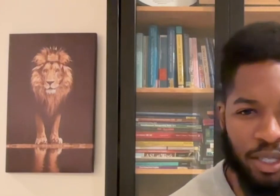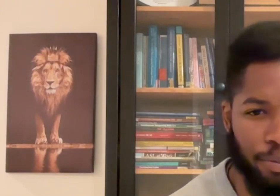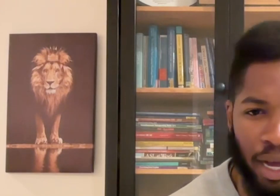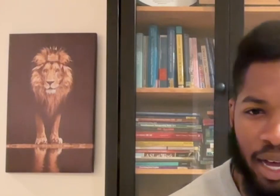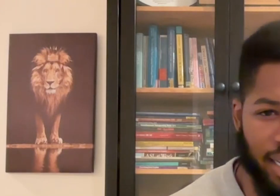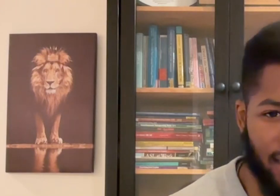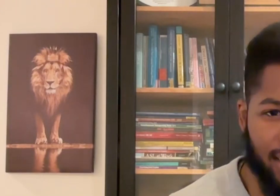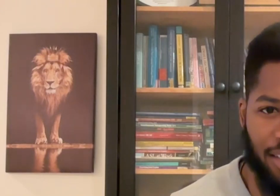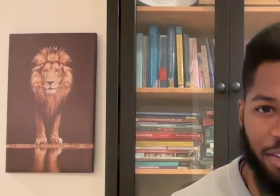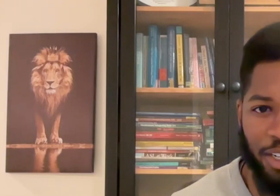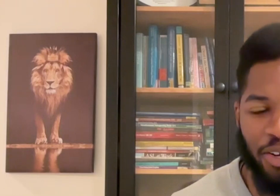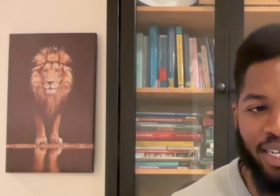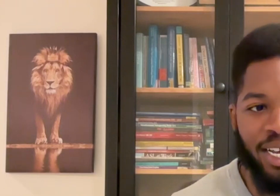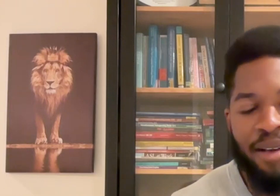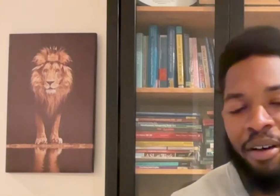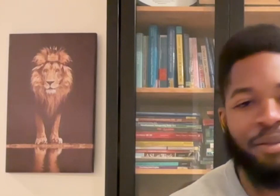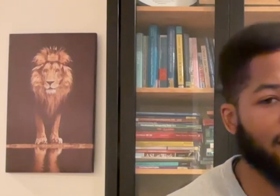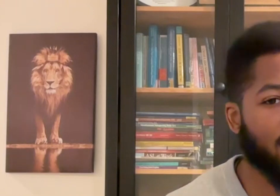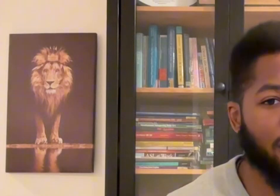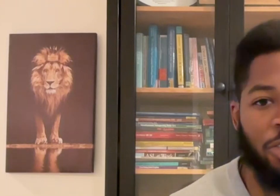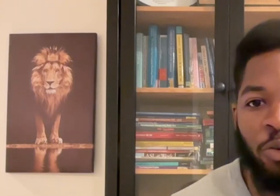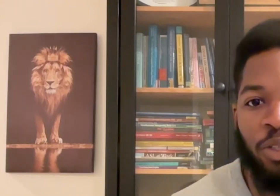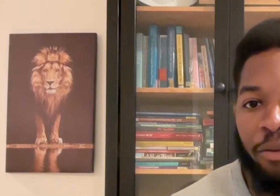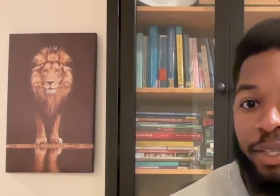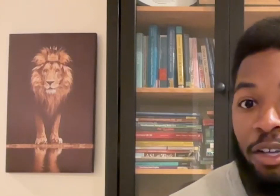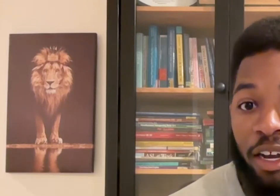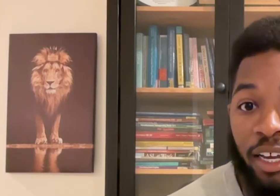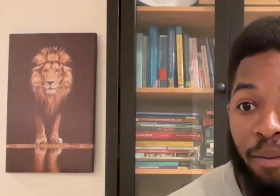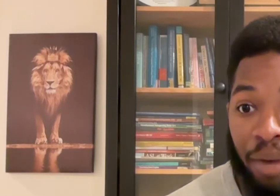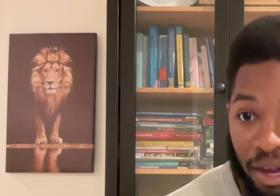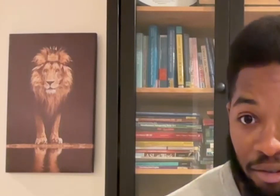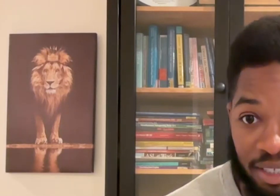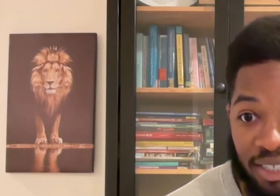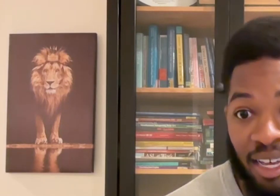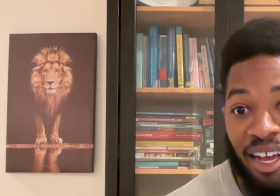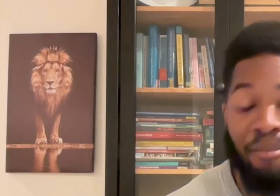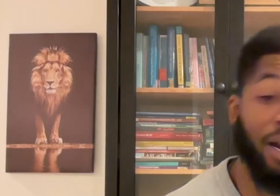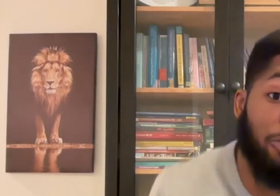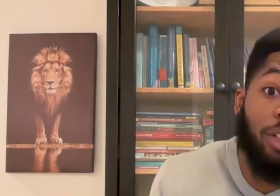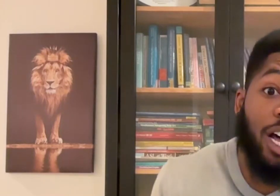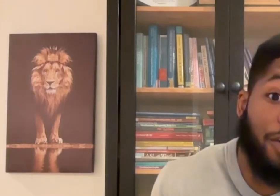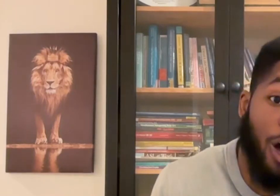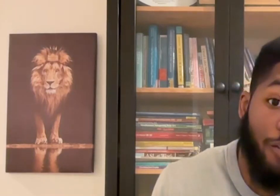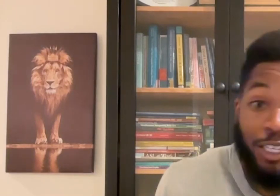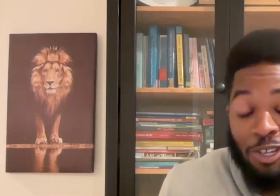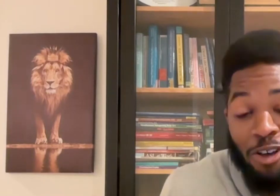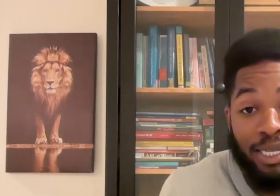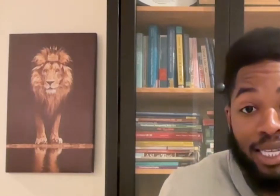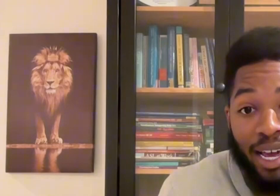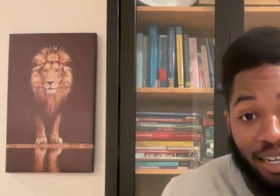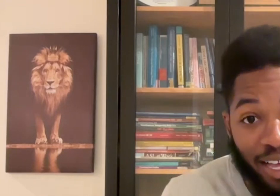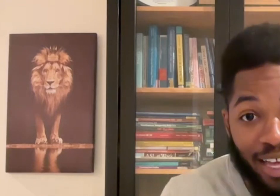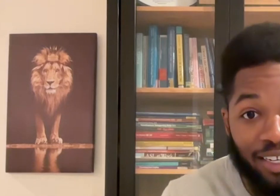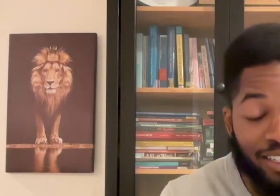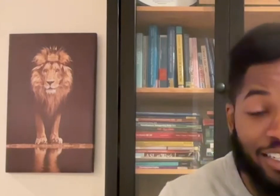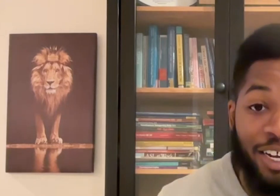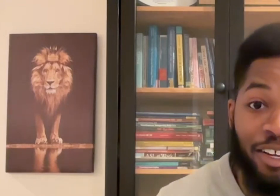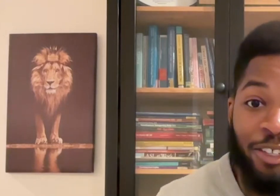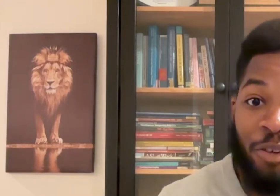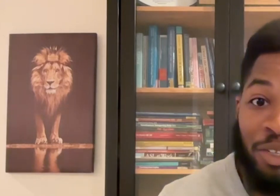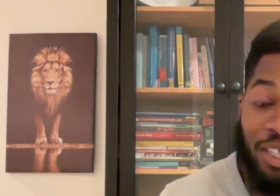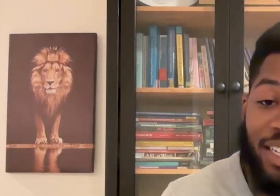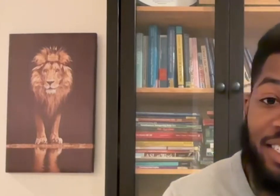their first podcasts that they're doing. I'm not exactly sure what they'll be talking about. But I do love coffee, so I'm excited to kind